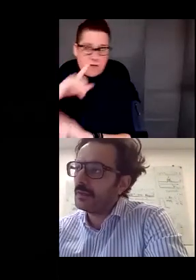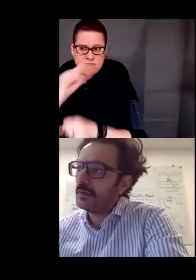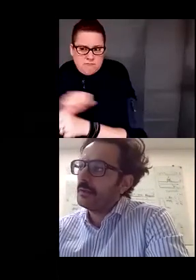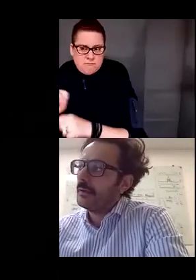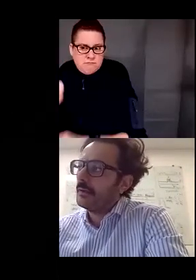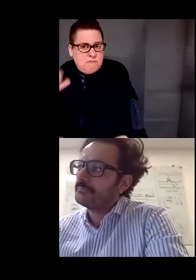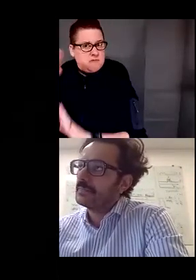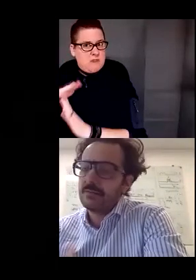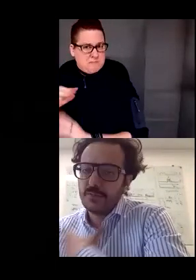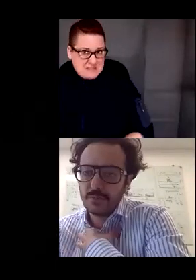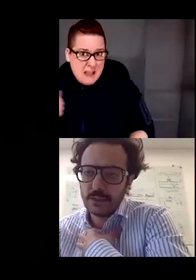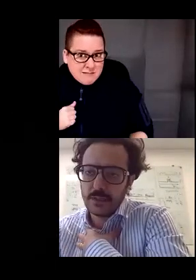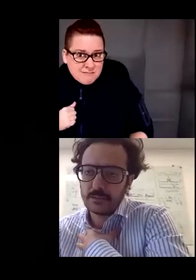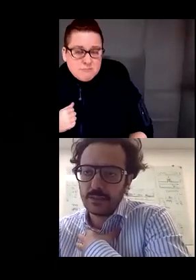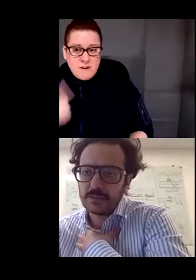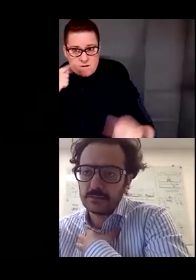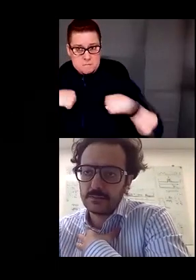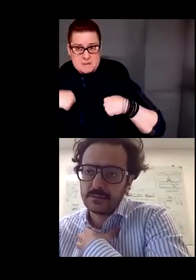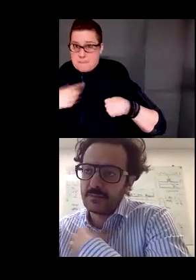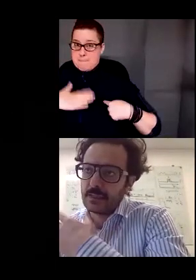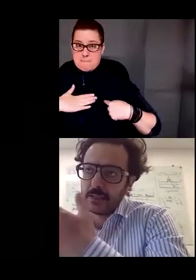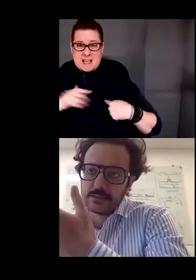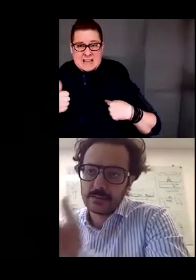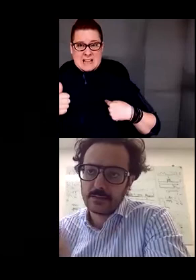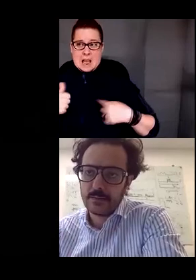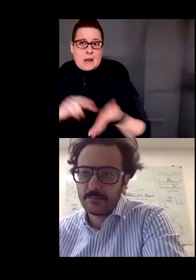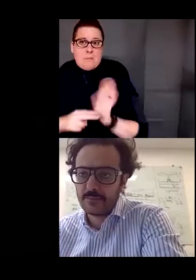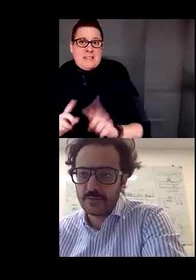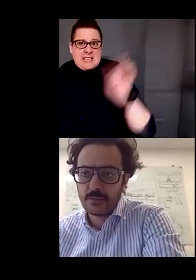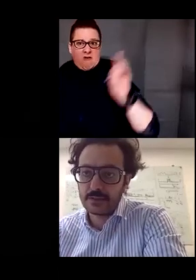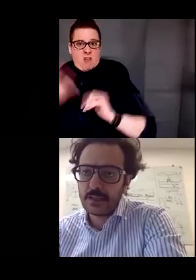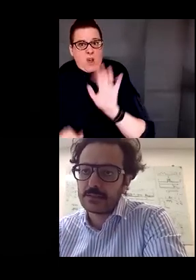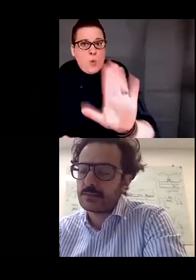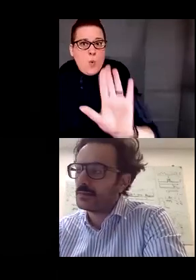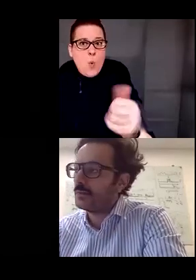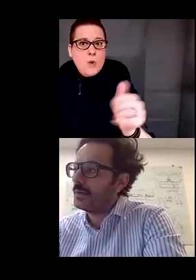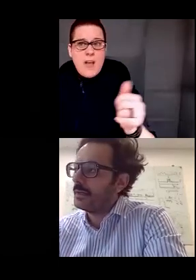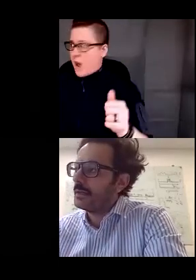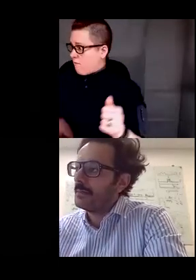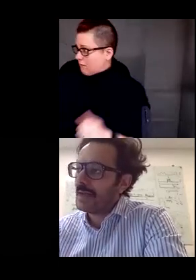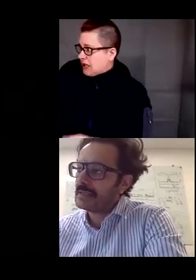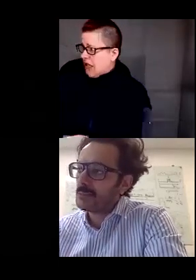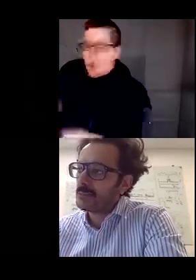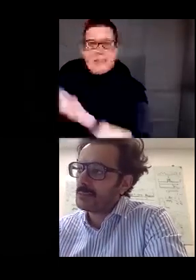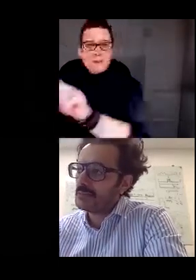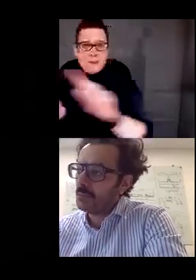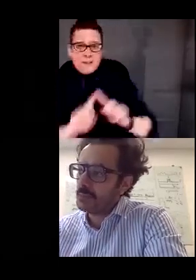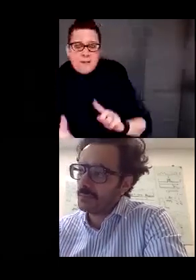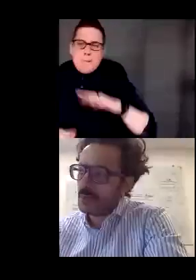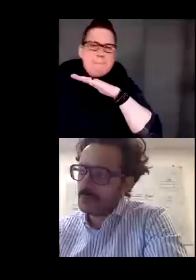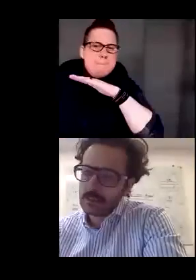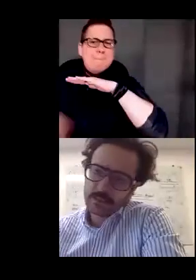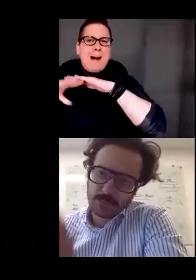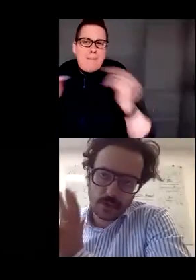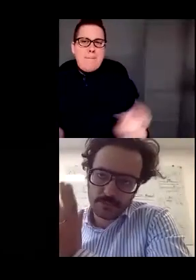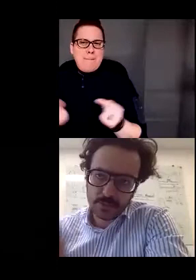use? 10 for me might mean something else for somebody else. So the maximum pain is always a